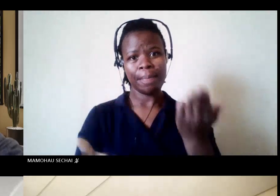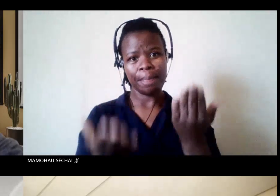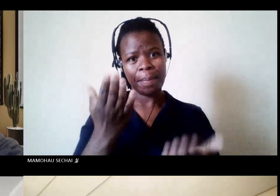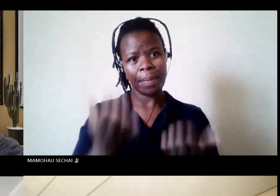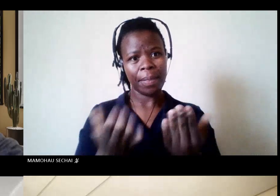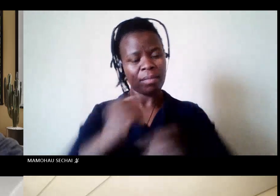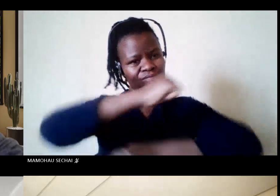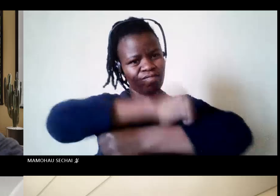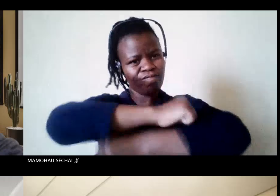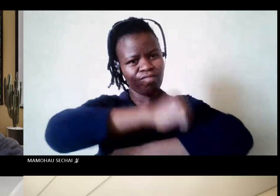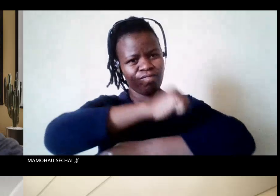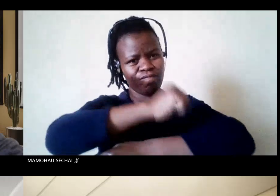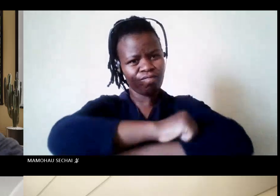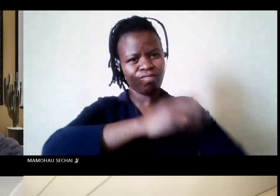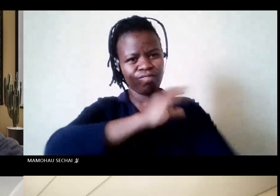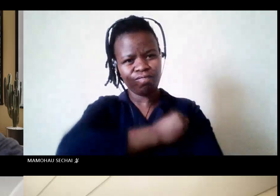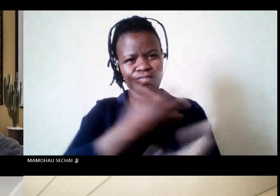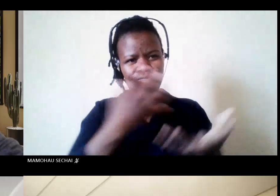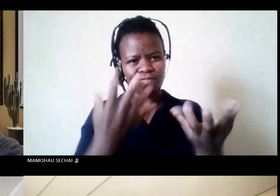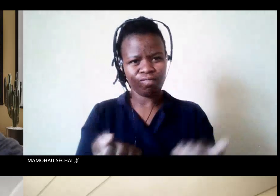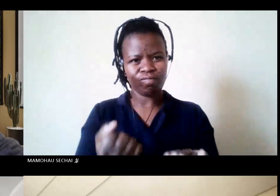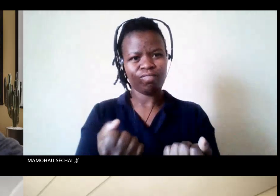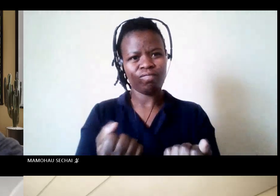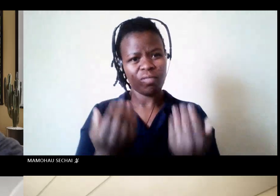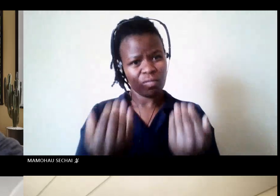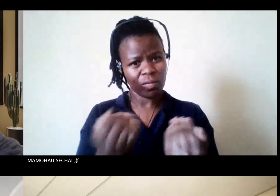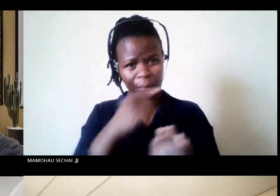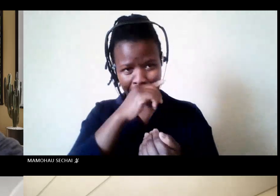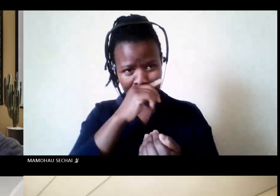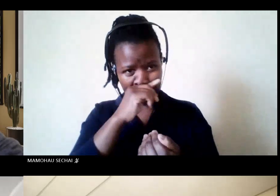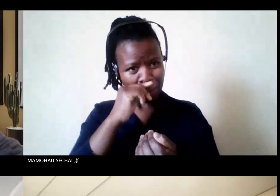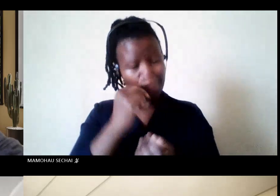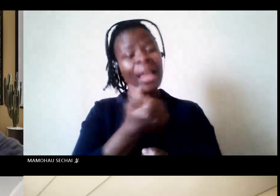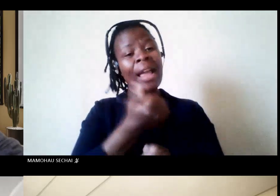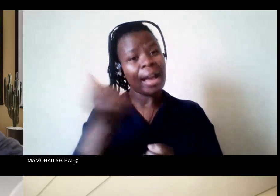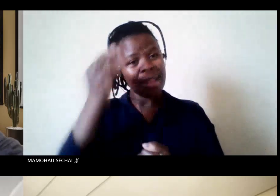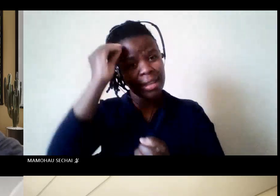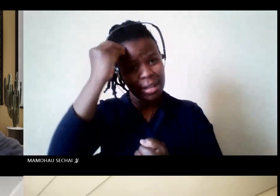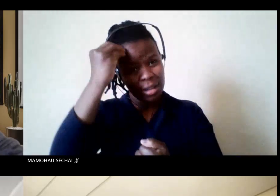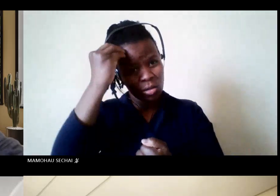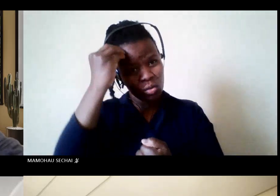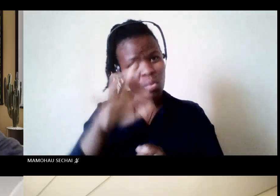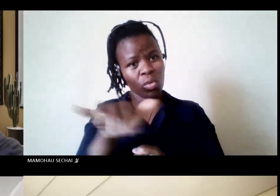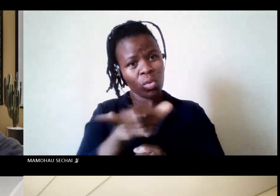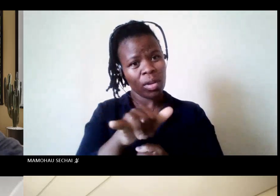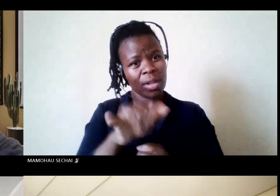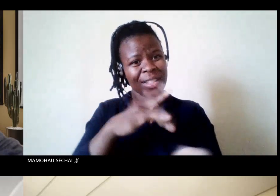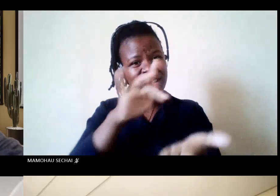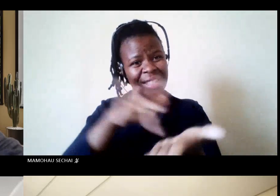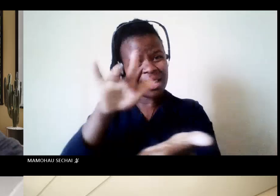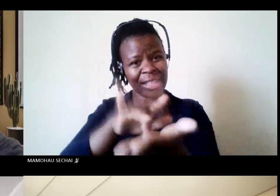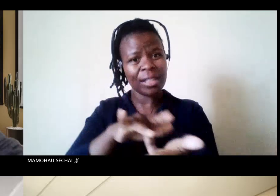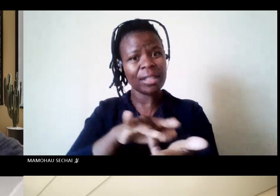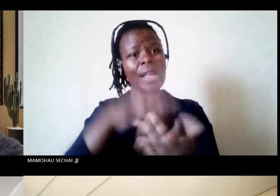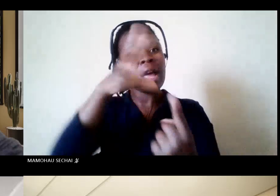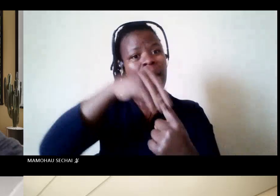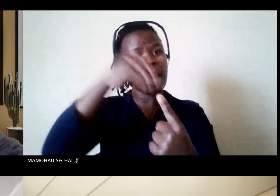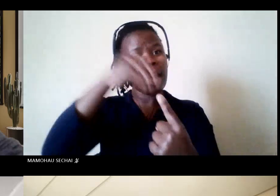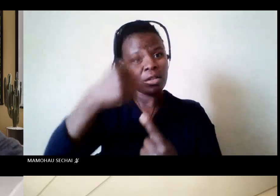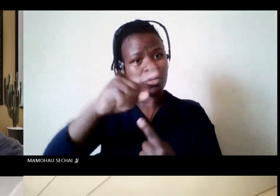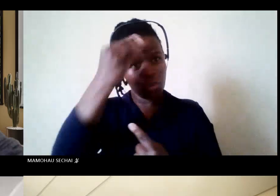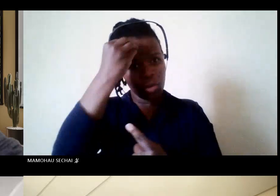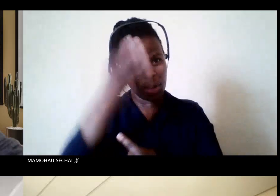school right now? One of the issues that the centers have identified with regard to this is that